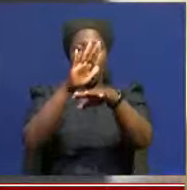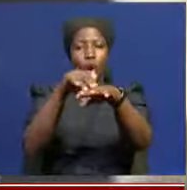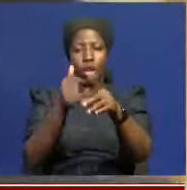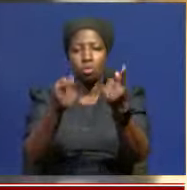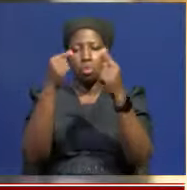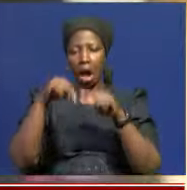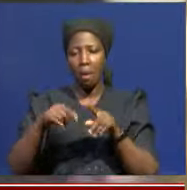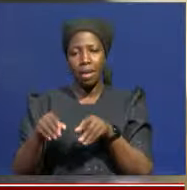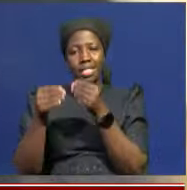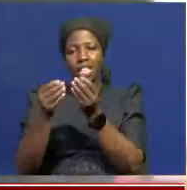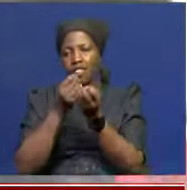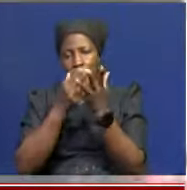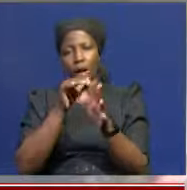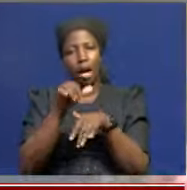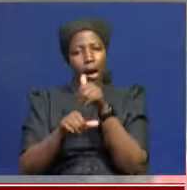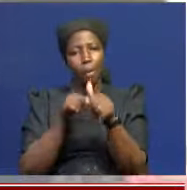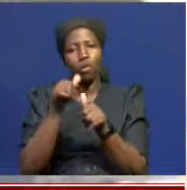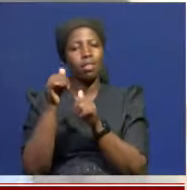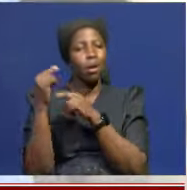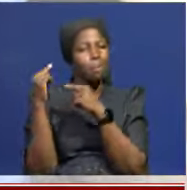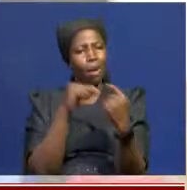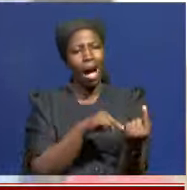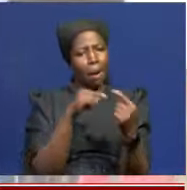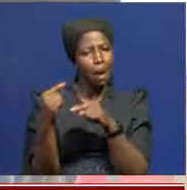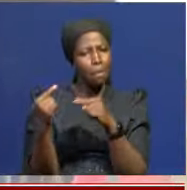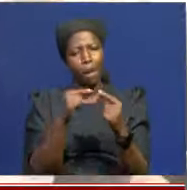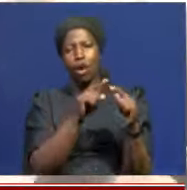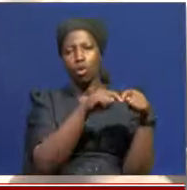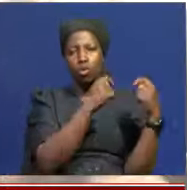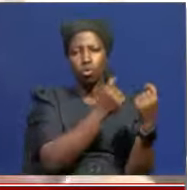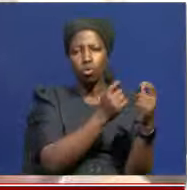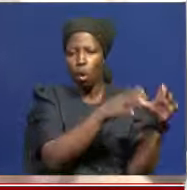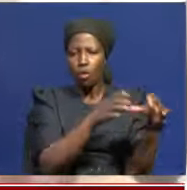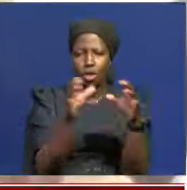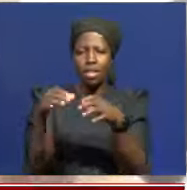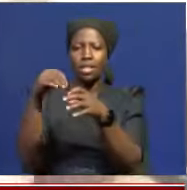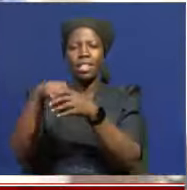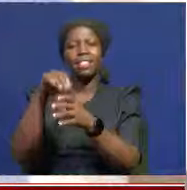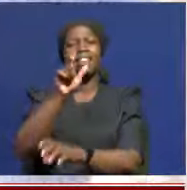information about the inter-ethnic fighting in the region.